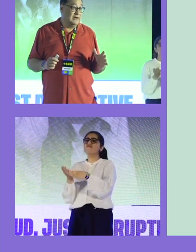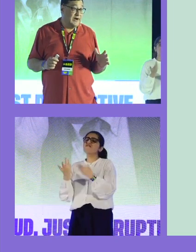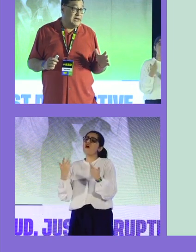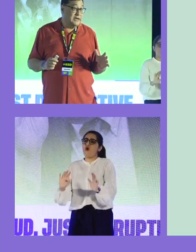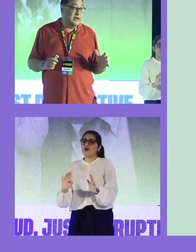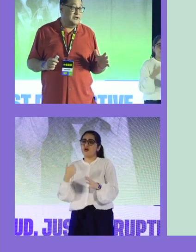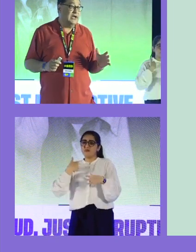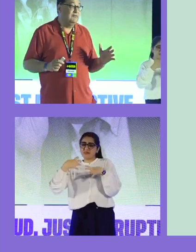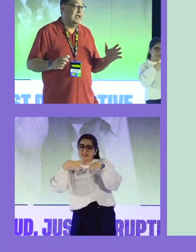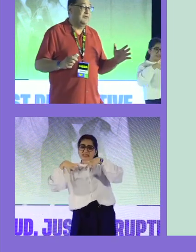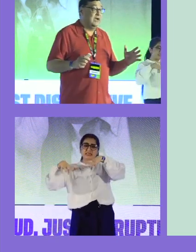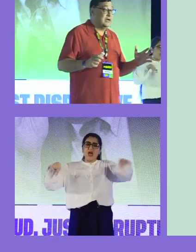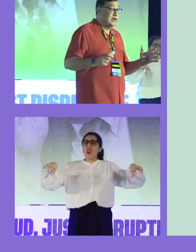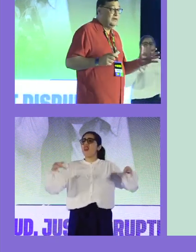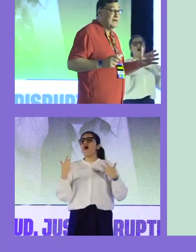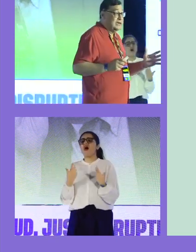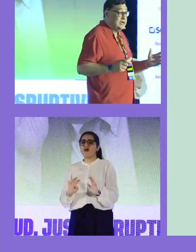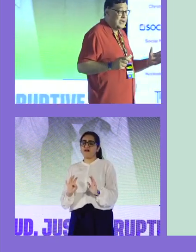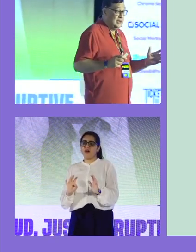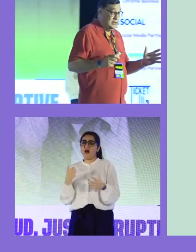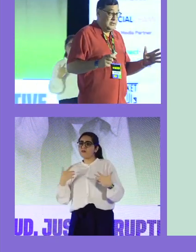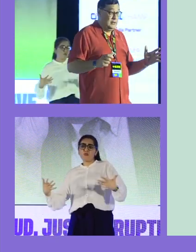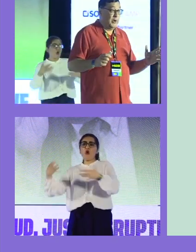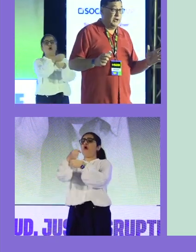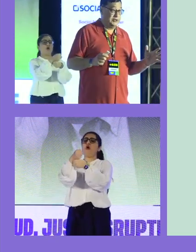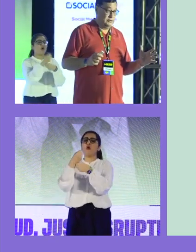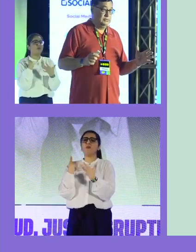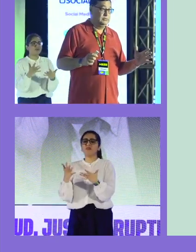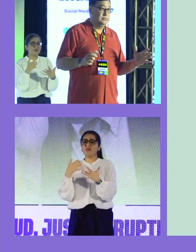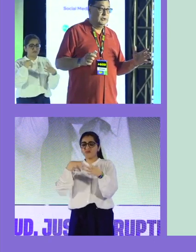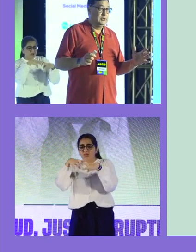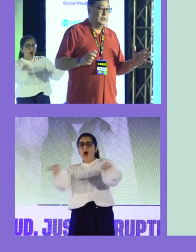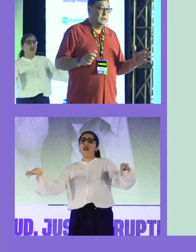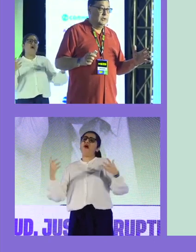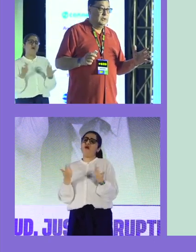We are a divided country, and we have created a divided young population.